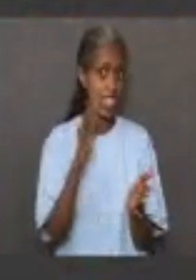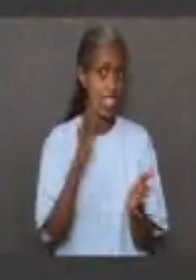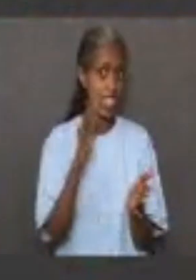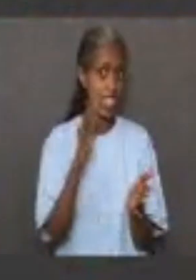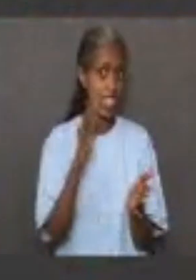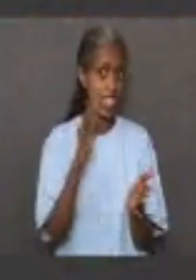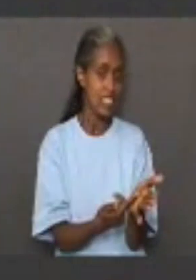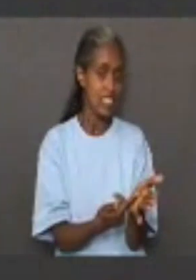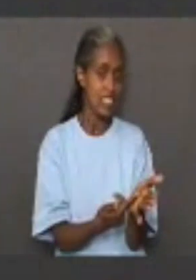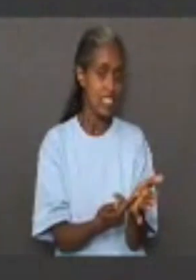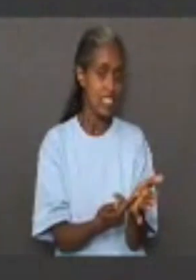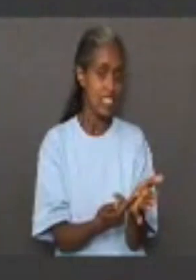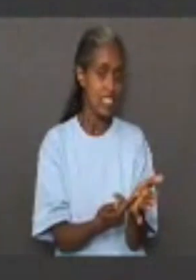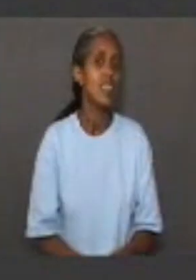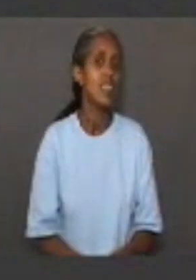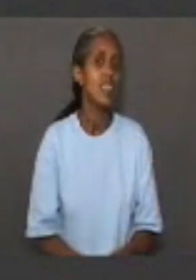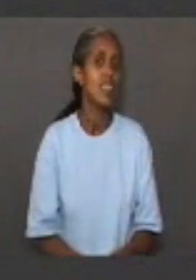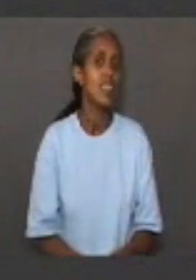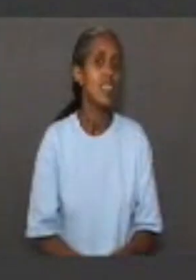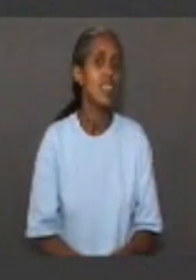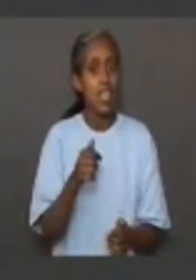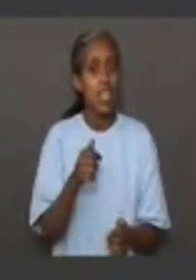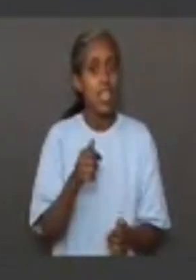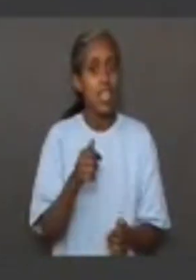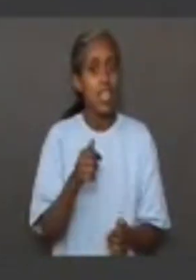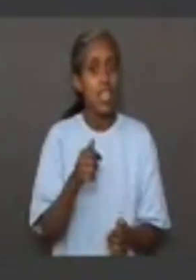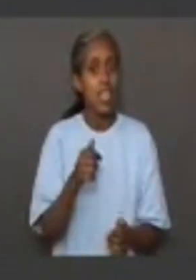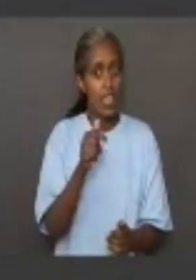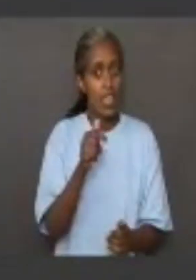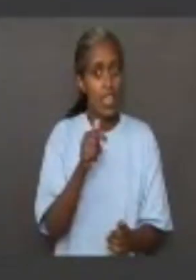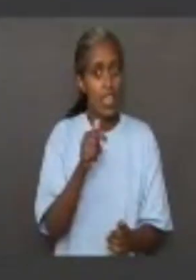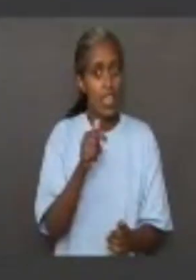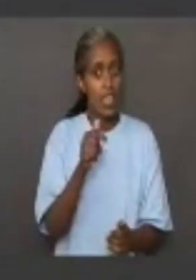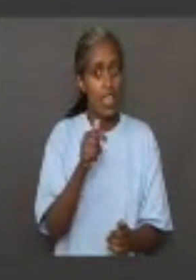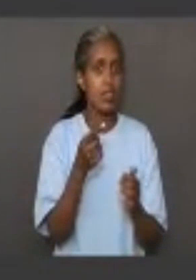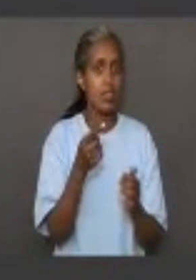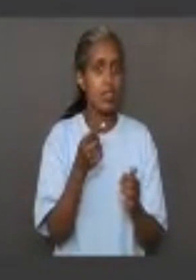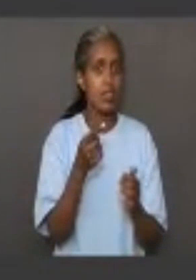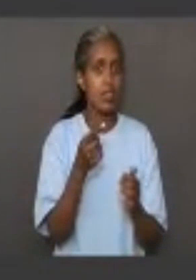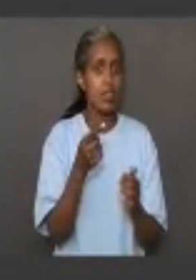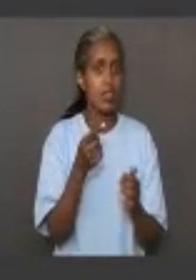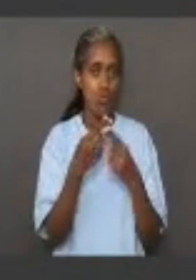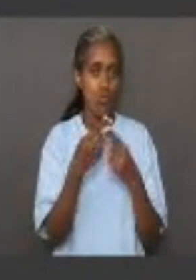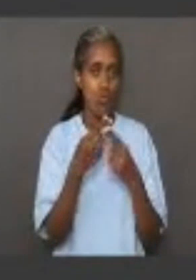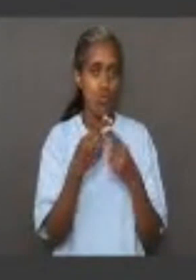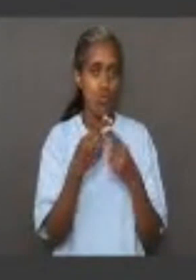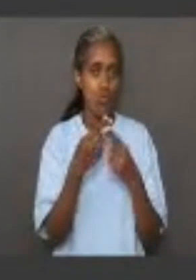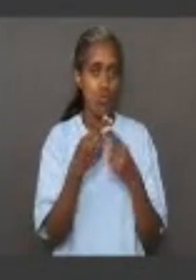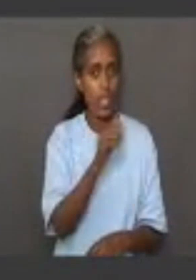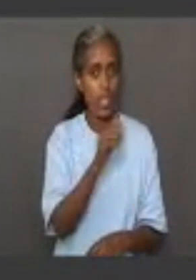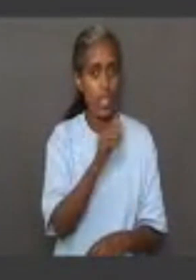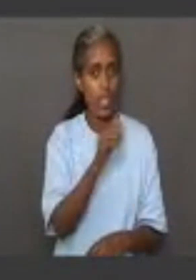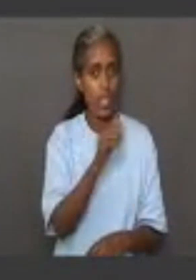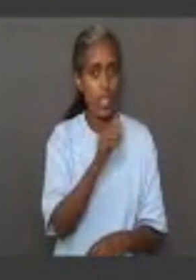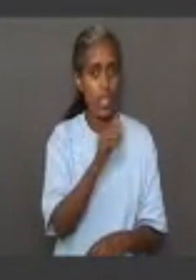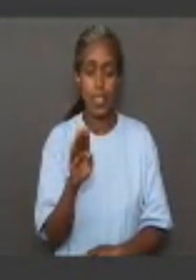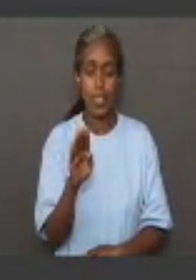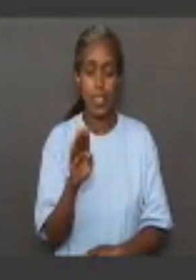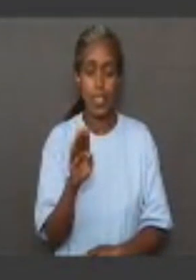The absolute complement of the union of A and B has